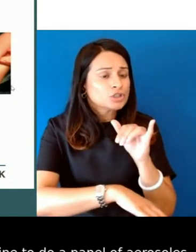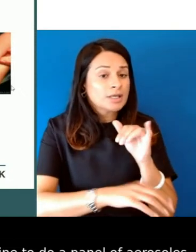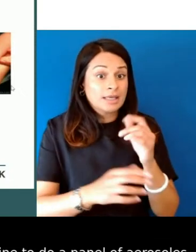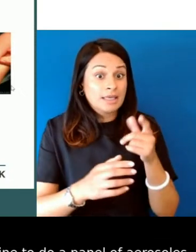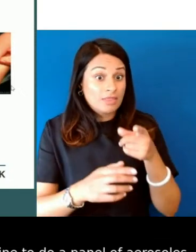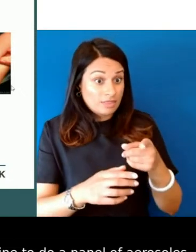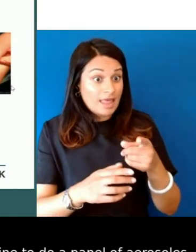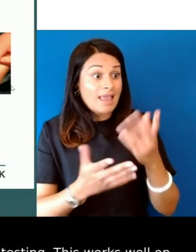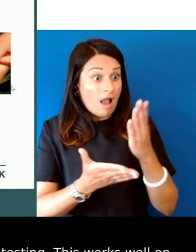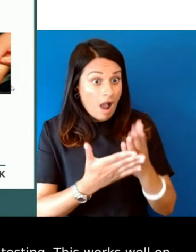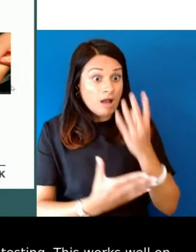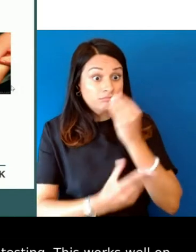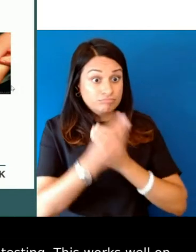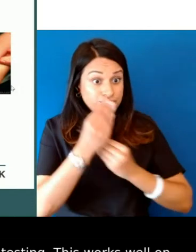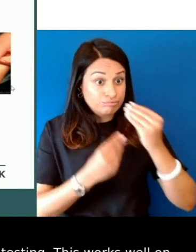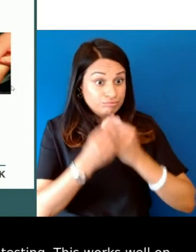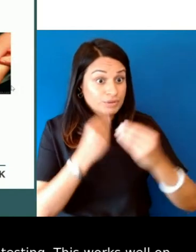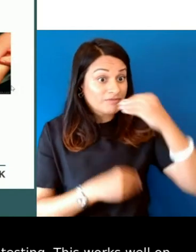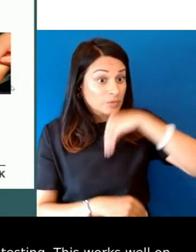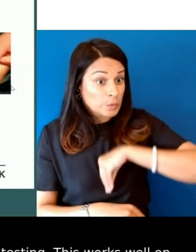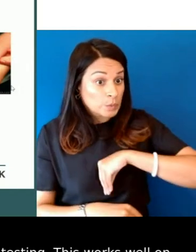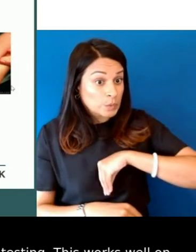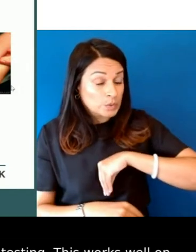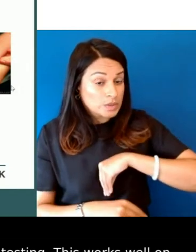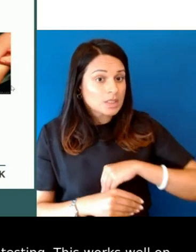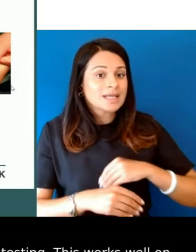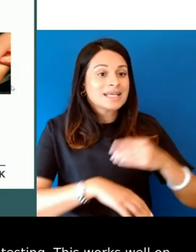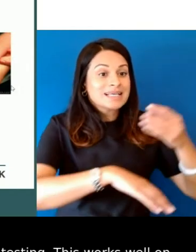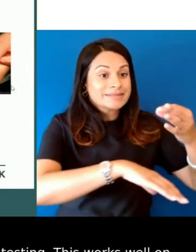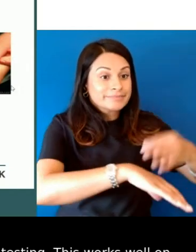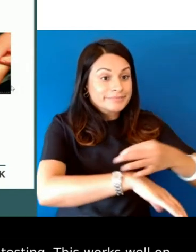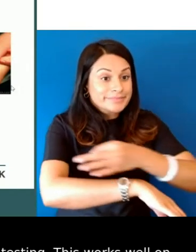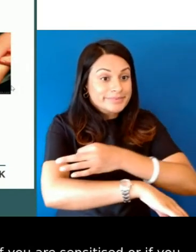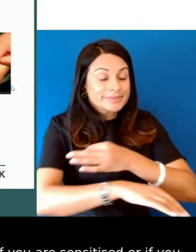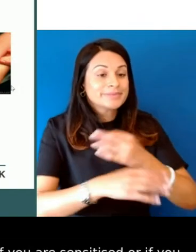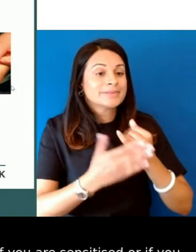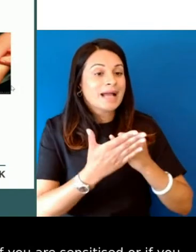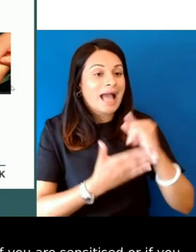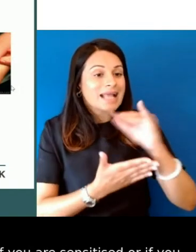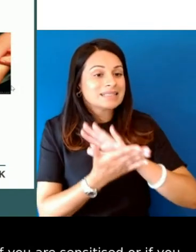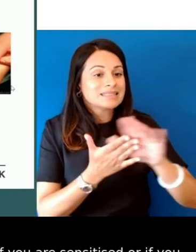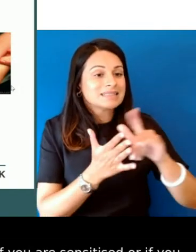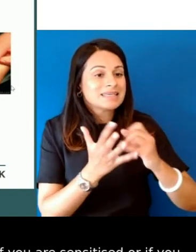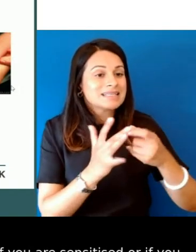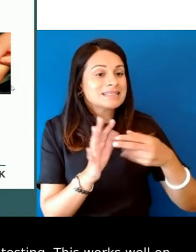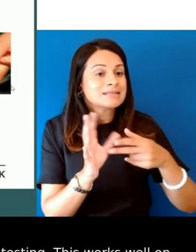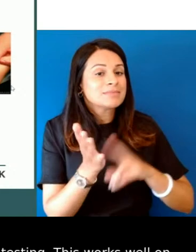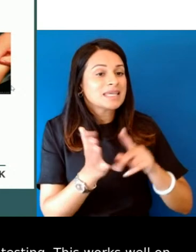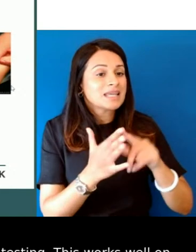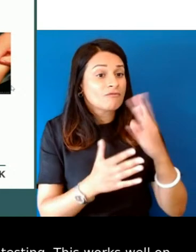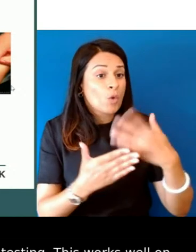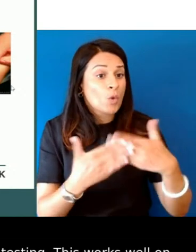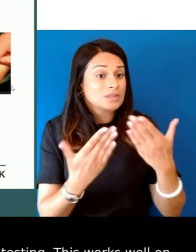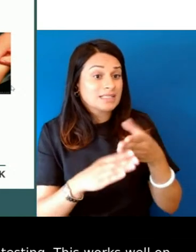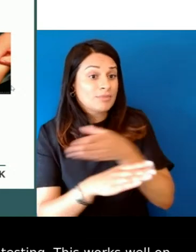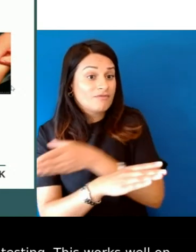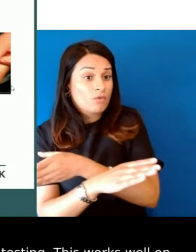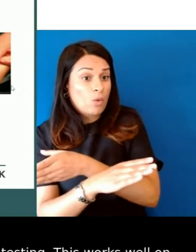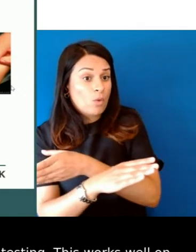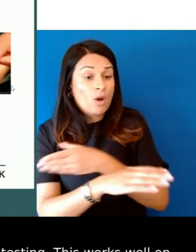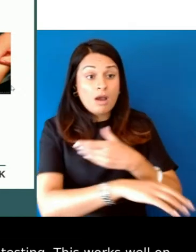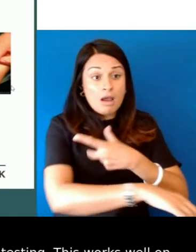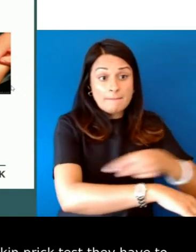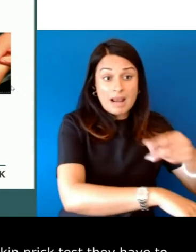the food for the skin protest they have to stop their antihistamine for four days before they come that's not true for blood tests they can stay on the